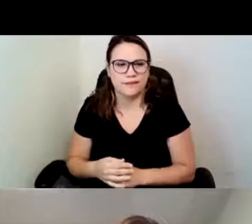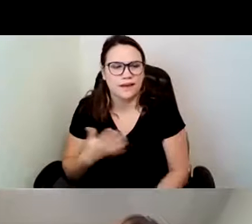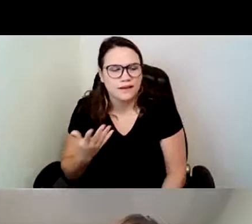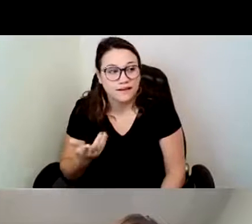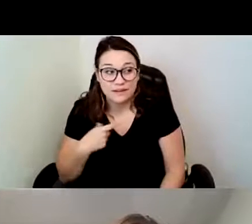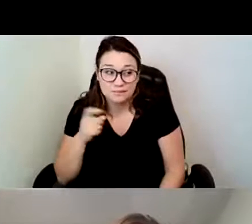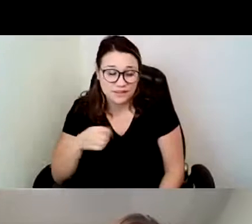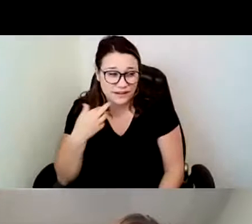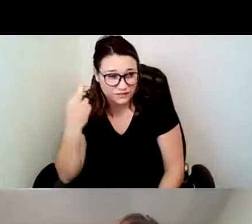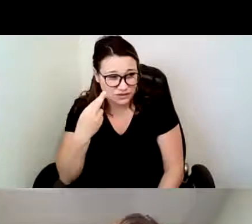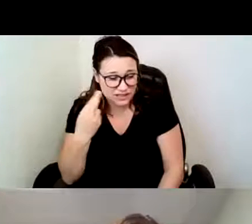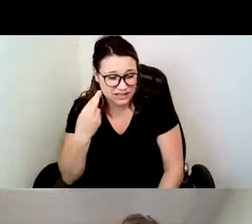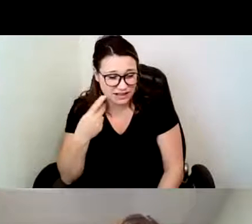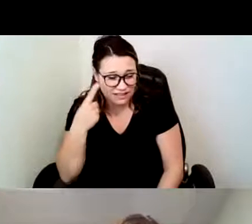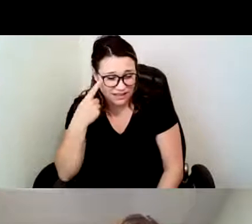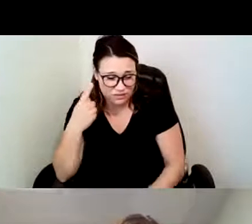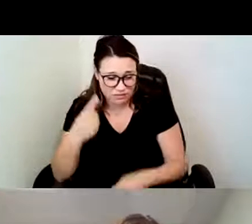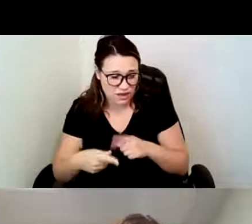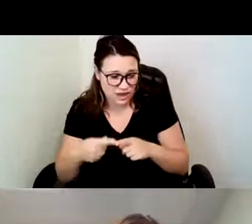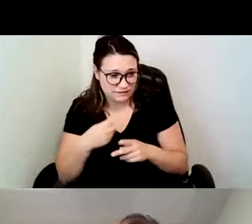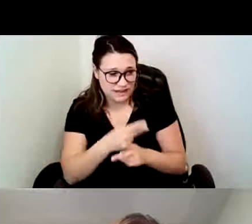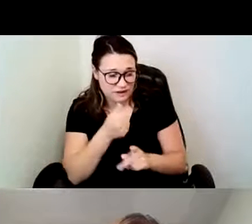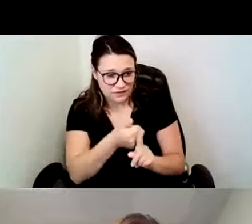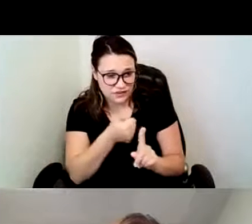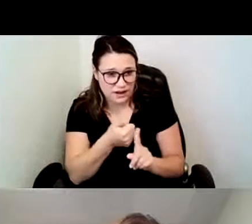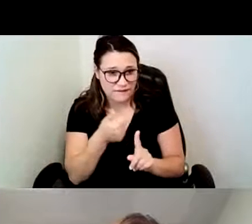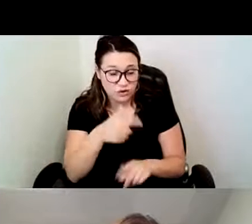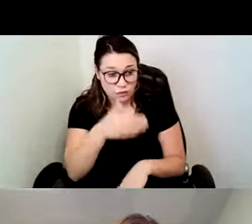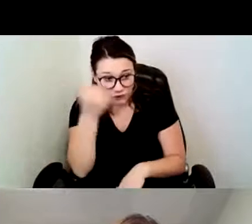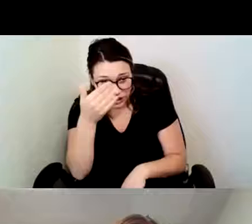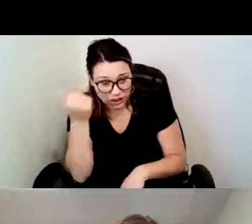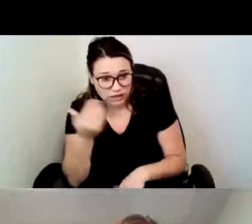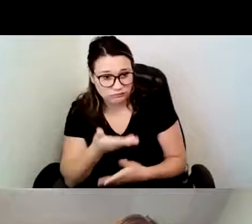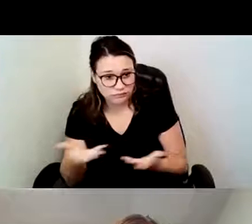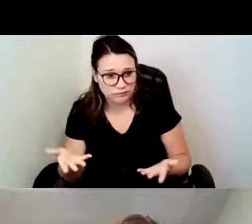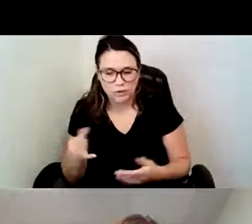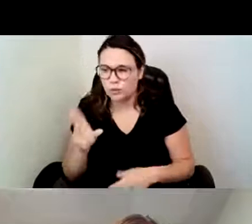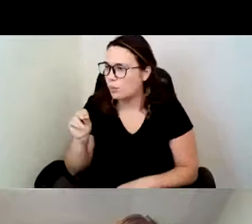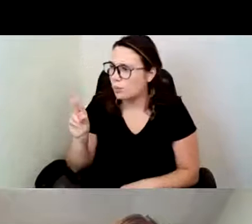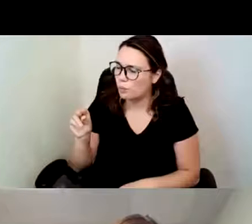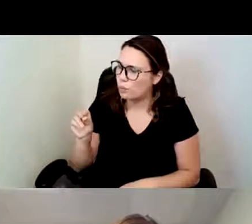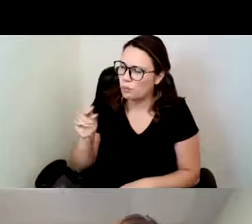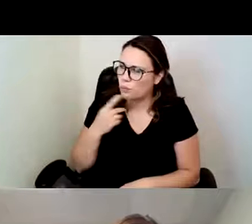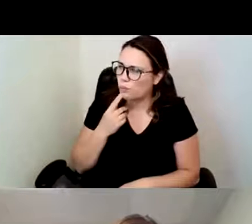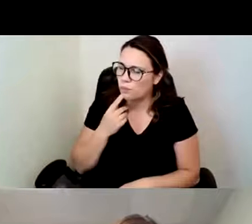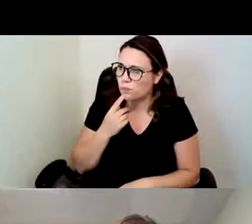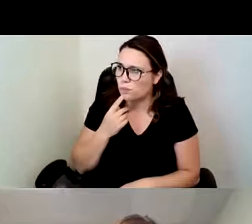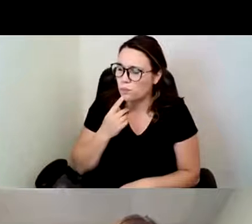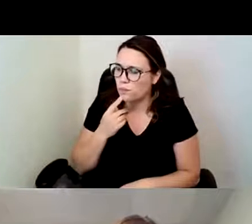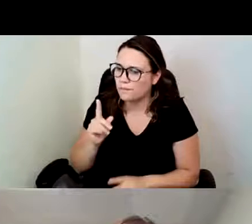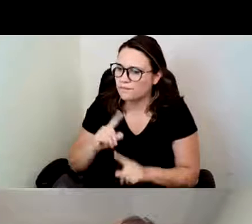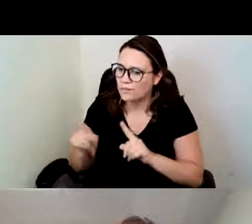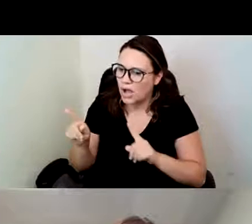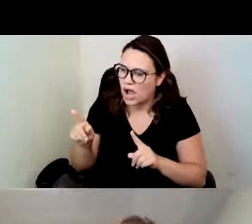to think that you can't manage on your own. Have you been forgetting things? No, I haven't. But I have been losing